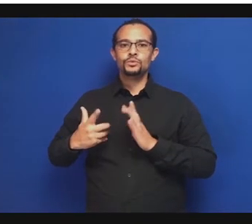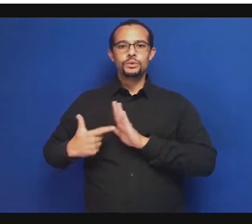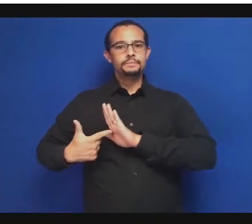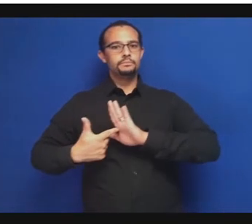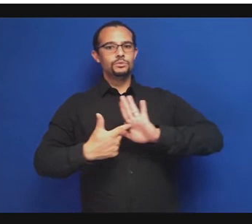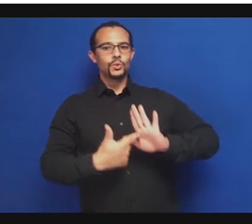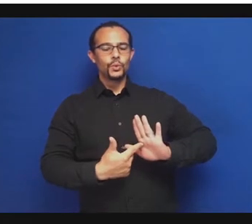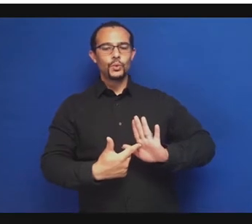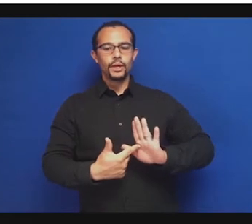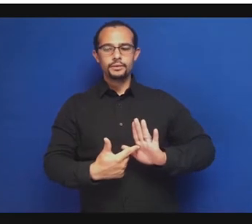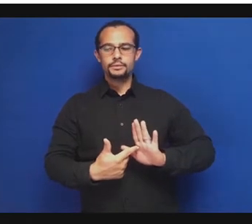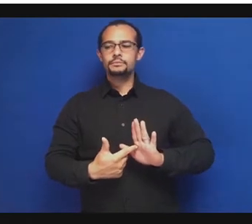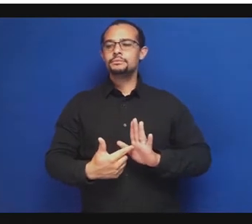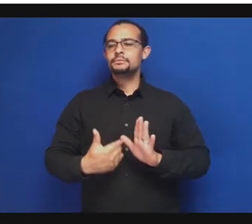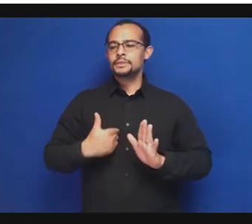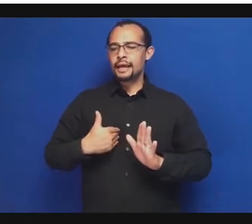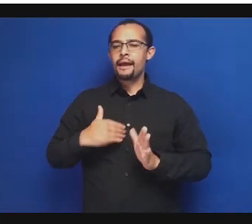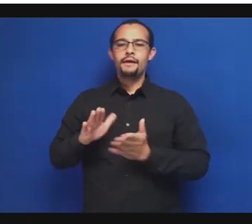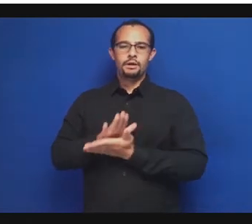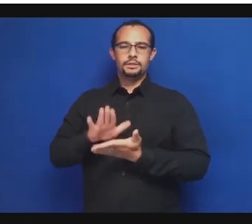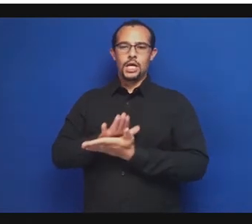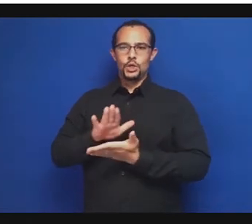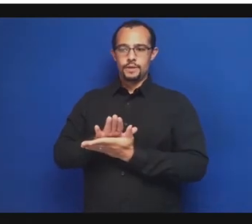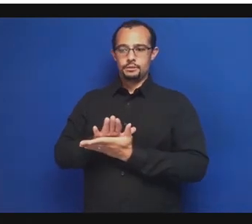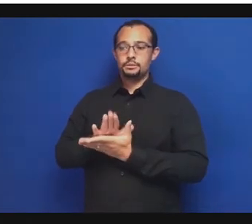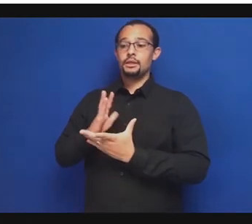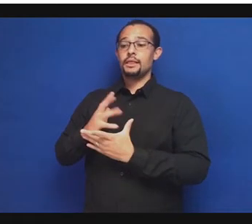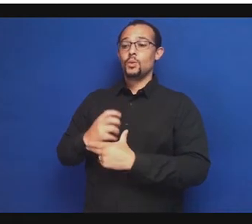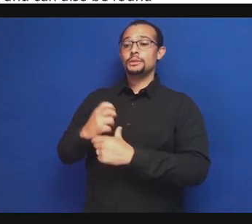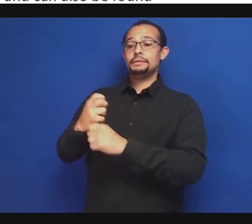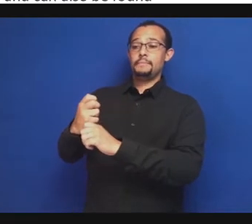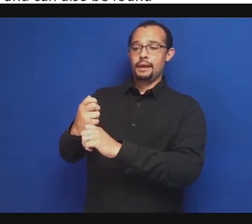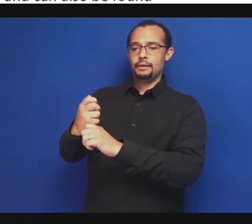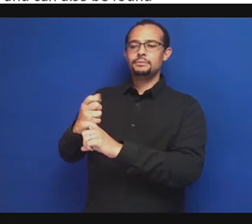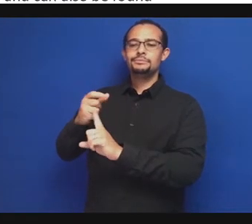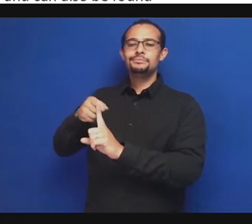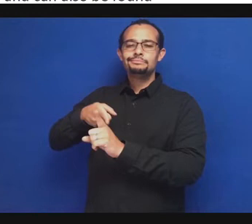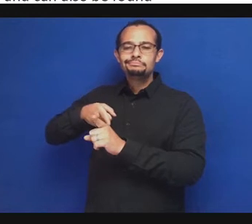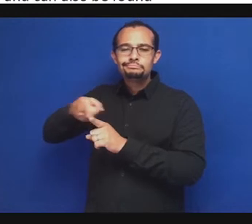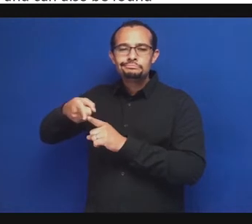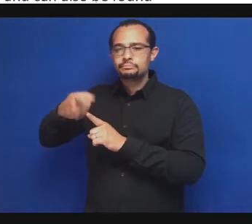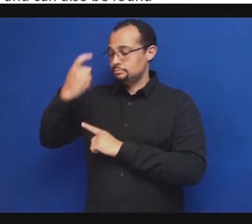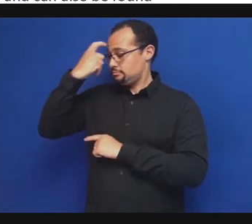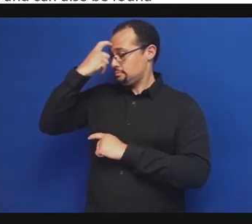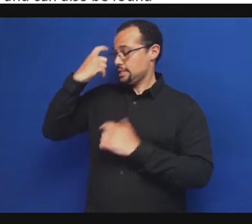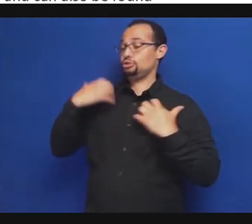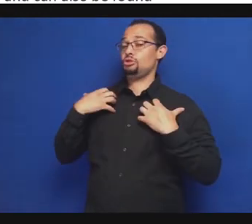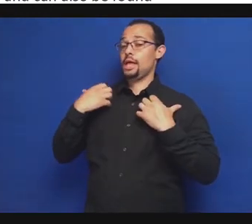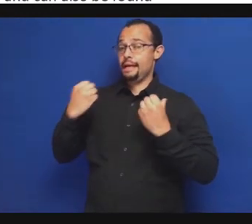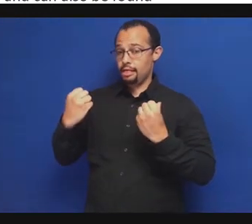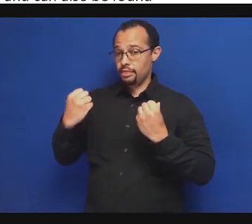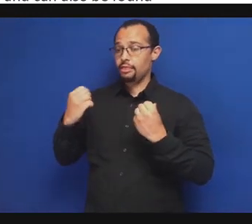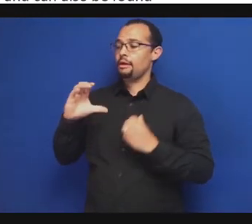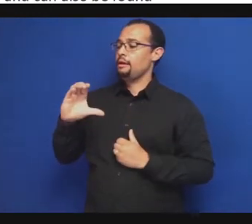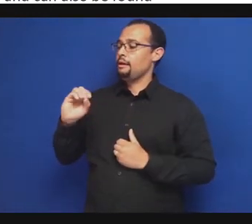and coping strategies during the virus. This is a lot of information. Here's the CDC's website here once